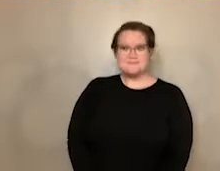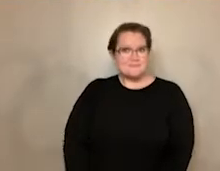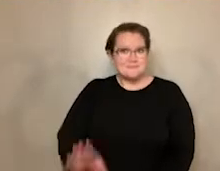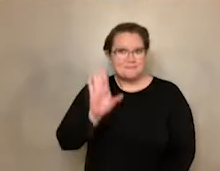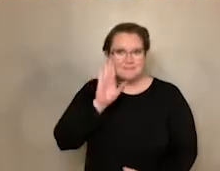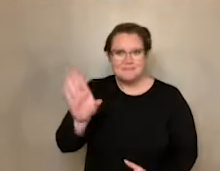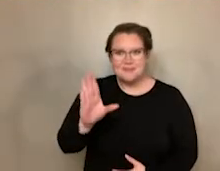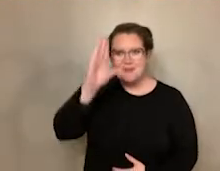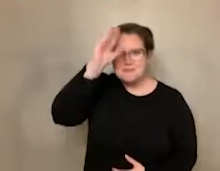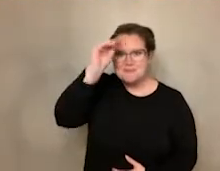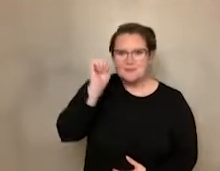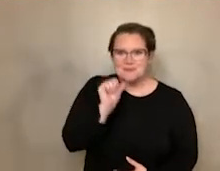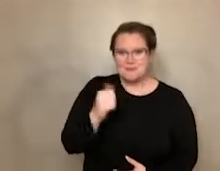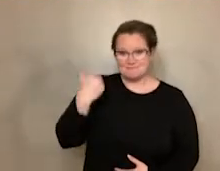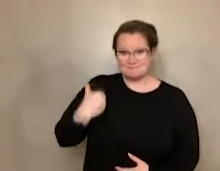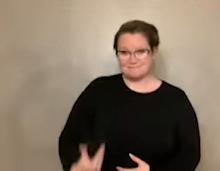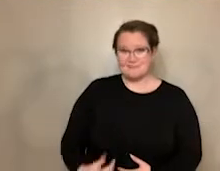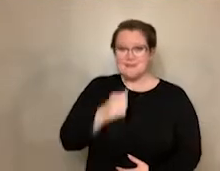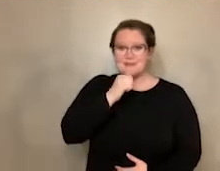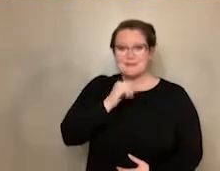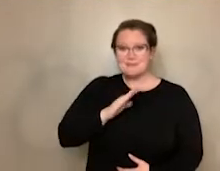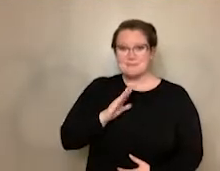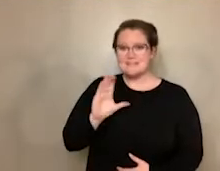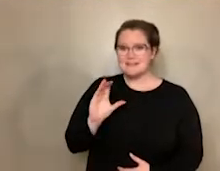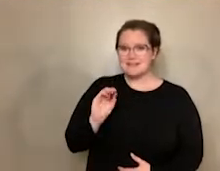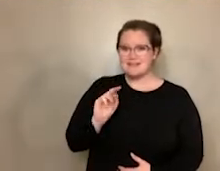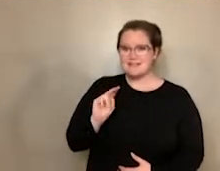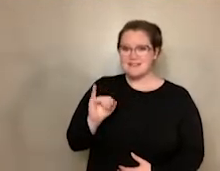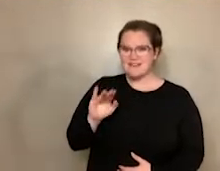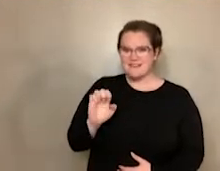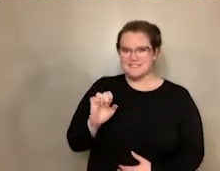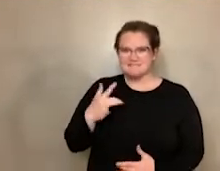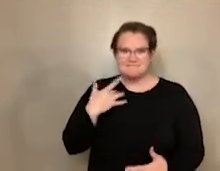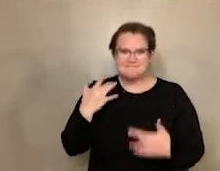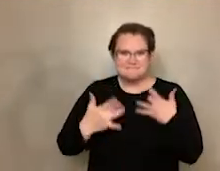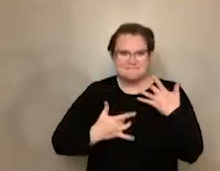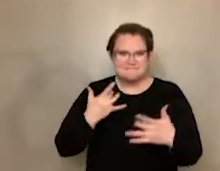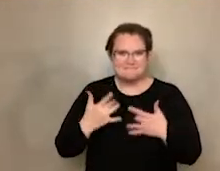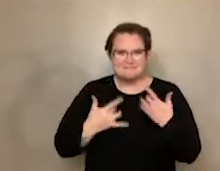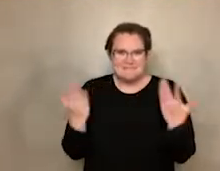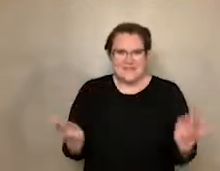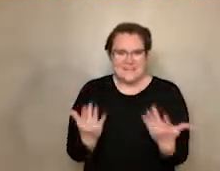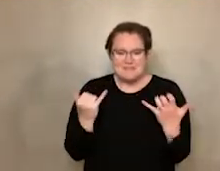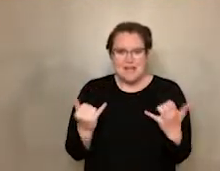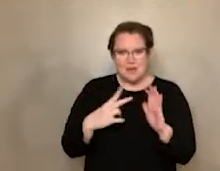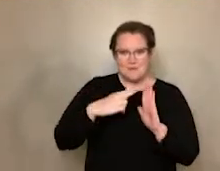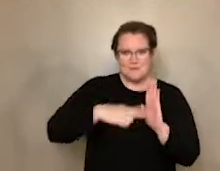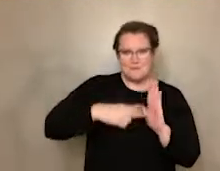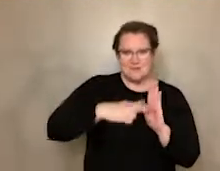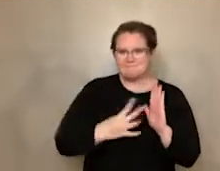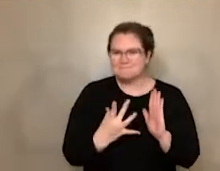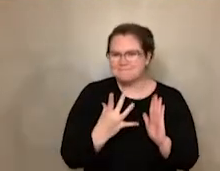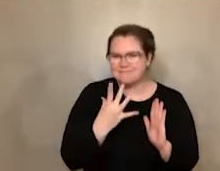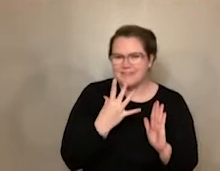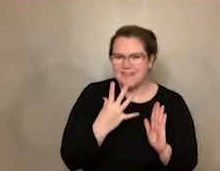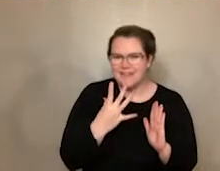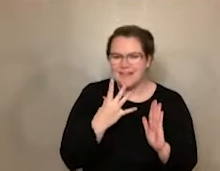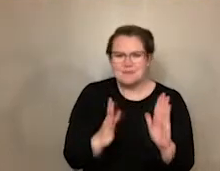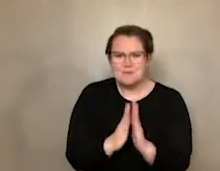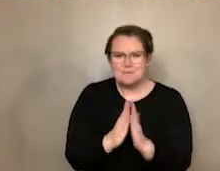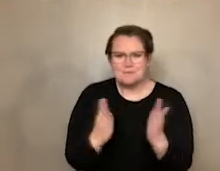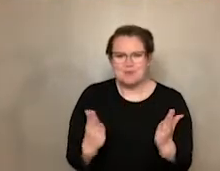Hi, boys and girls. I am Miss Connie, and I am so excited to be here today to read to you one of my favorite books. It's The Very